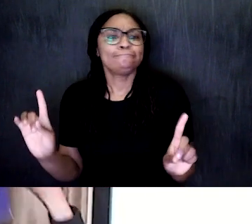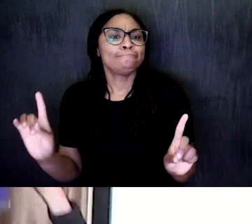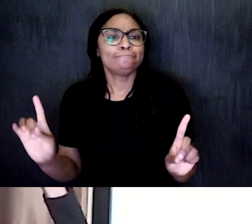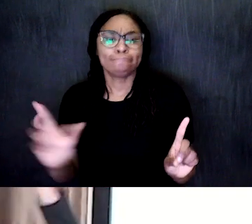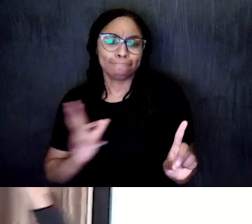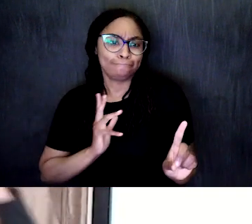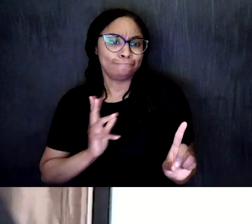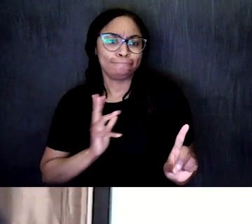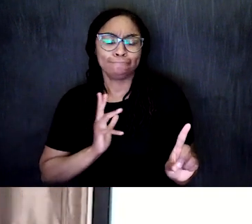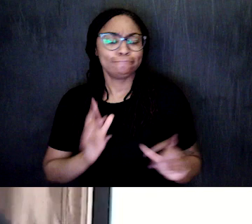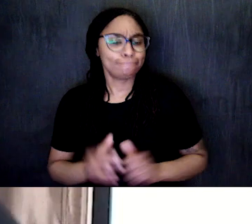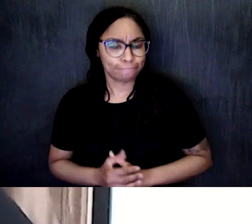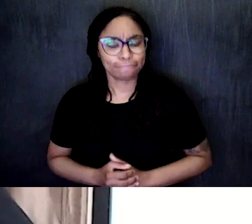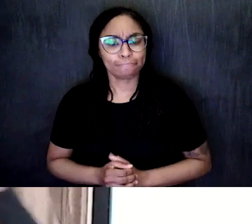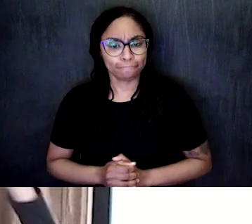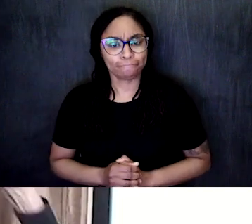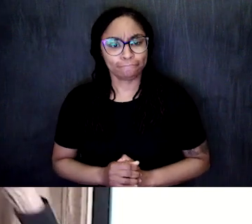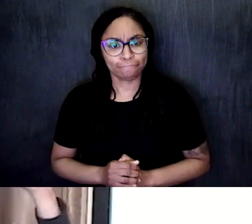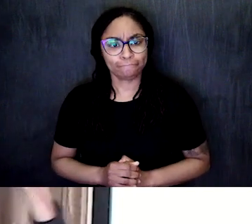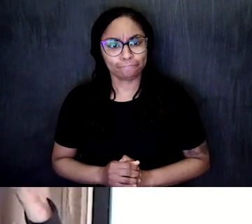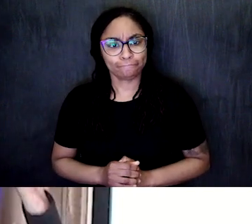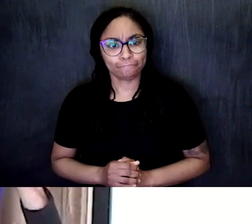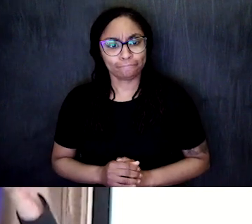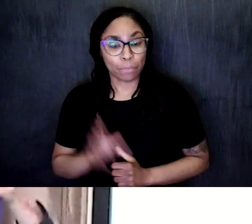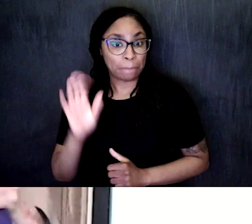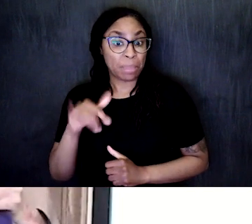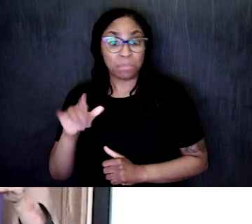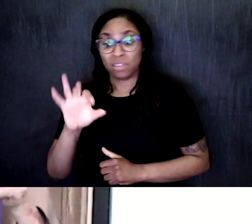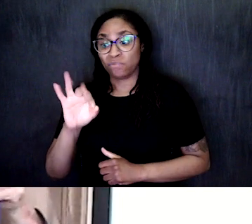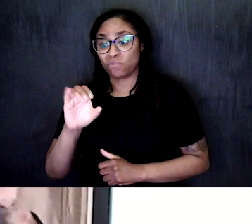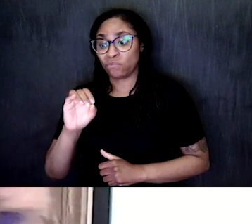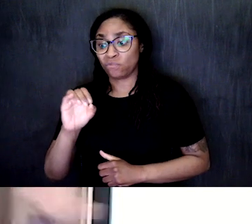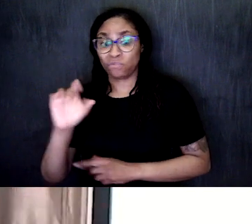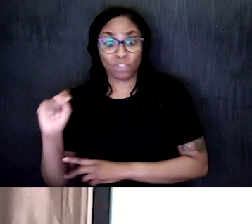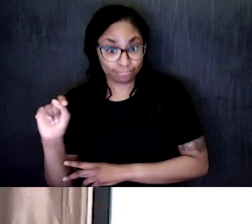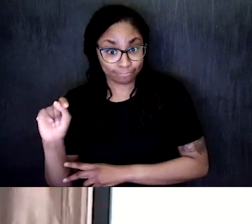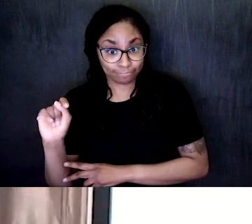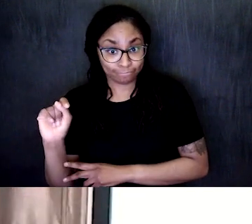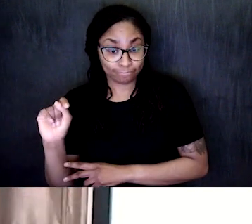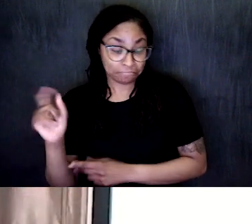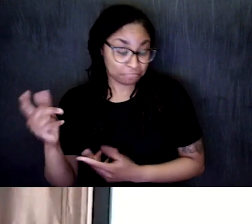something different on this side, putting your strap around your foot.